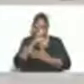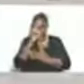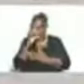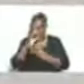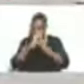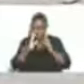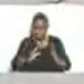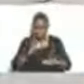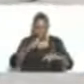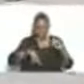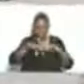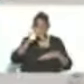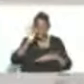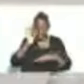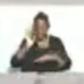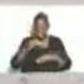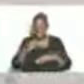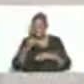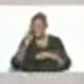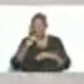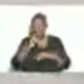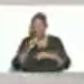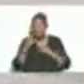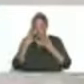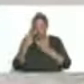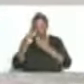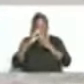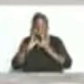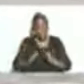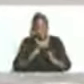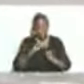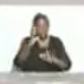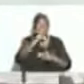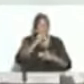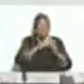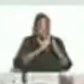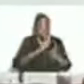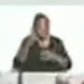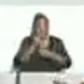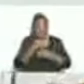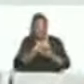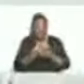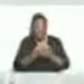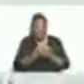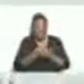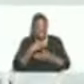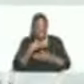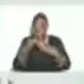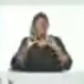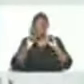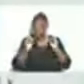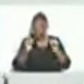house. Actually, I can't lie. I'm looking for no house because I don't have no money. When you're looking for house, you're supposed to get money. When you find a house to pay, I ain't got no